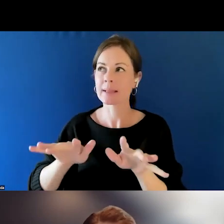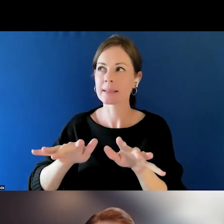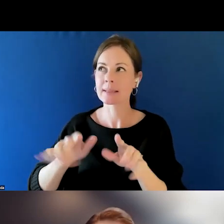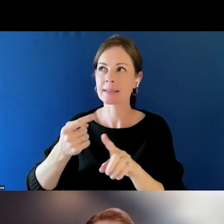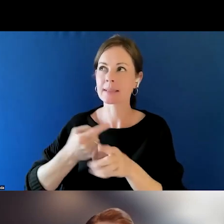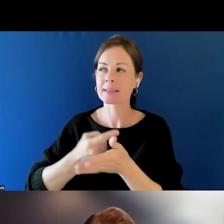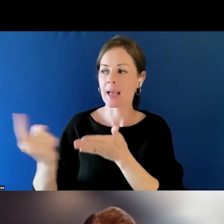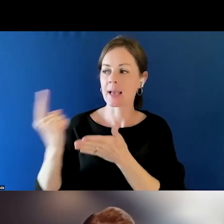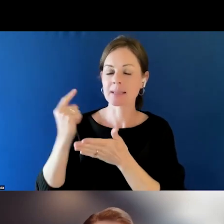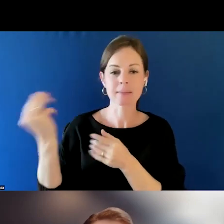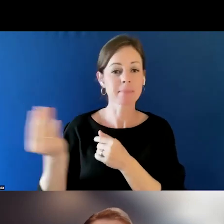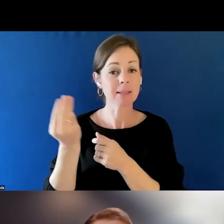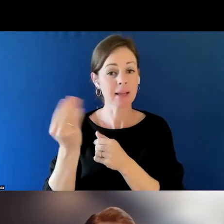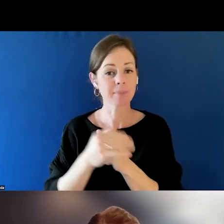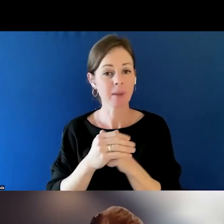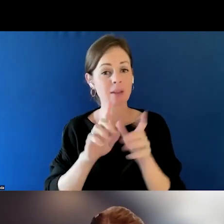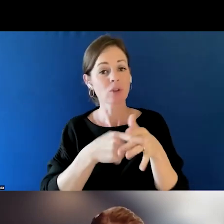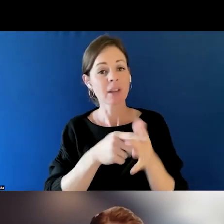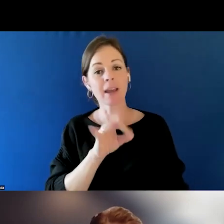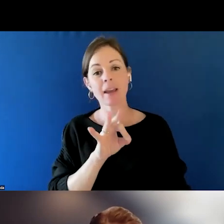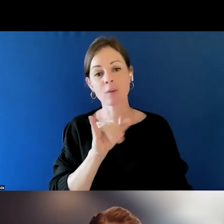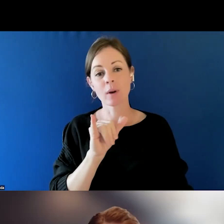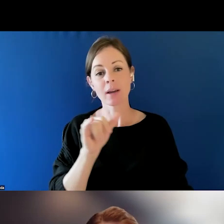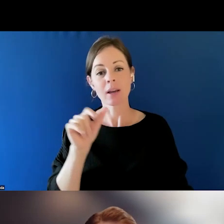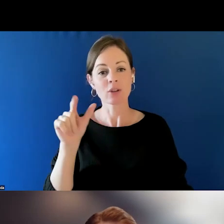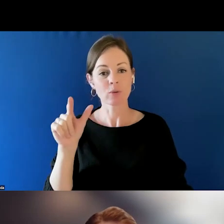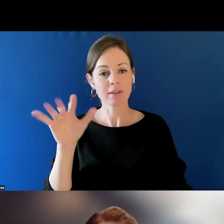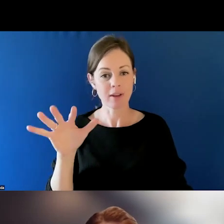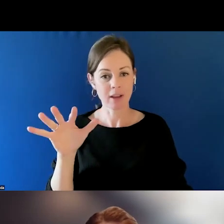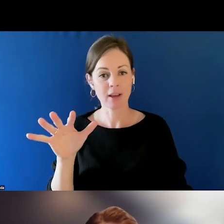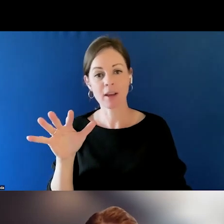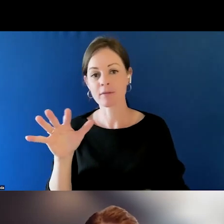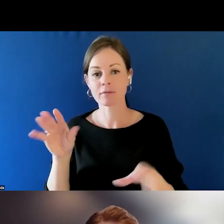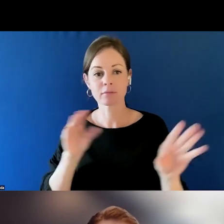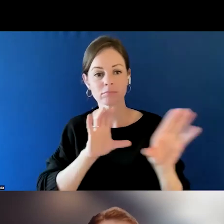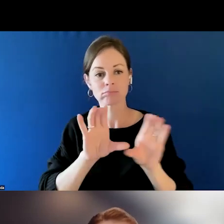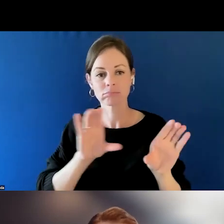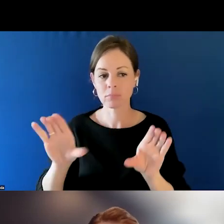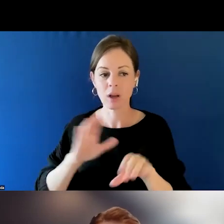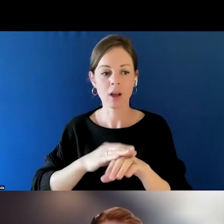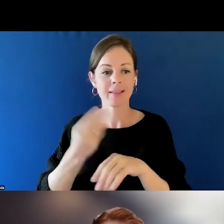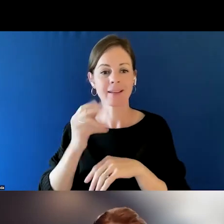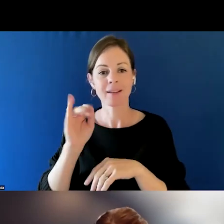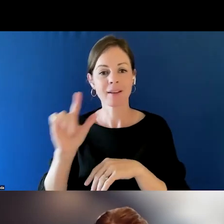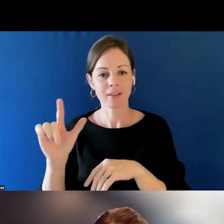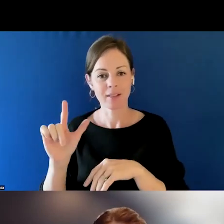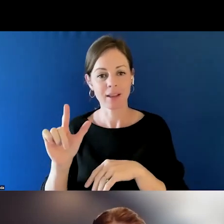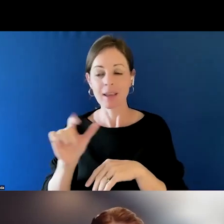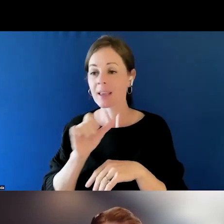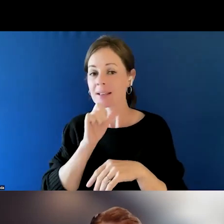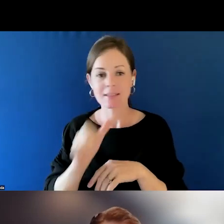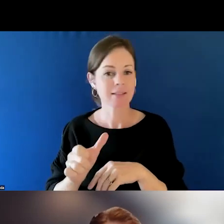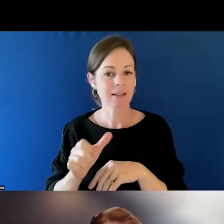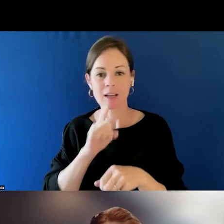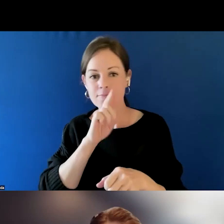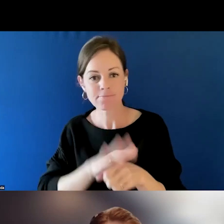Monday. This kicks off the FY25 appropriations process on the Hill. And while it is not binding,